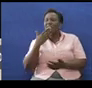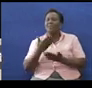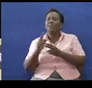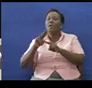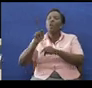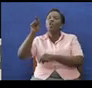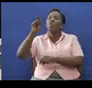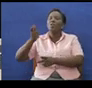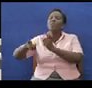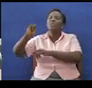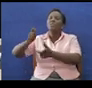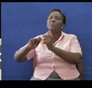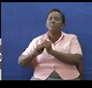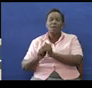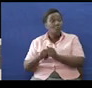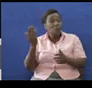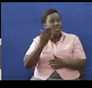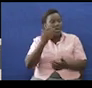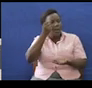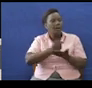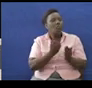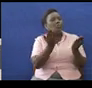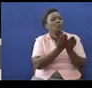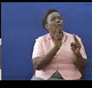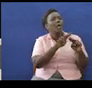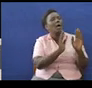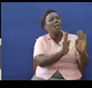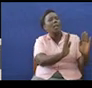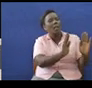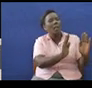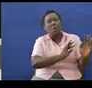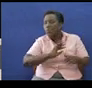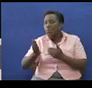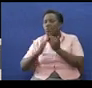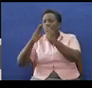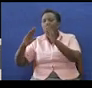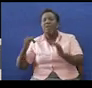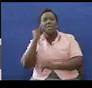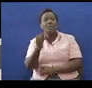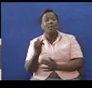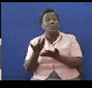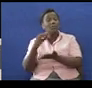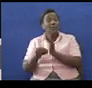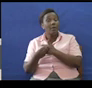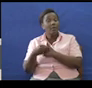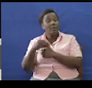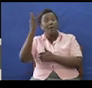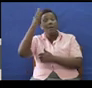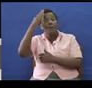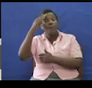say, wow, I need to go back. If I go home, it means I have to go and fetch water. So they